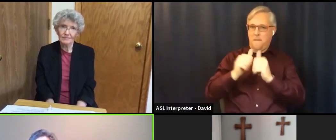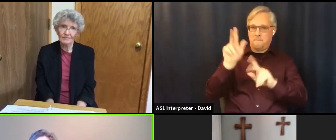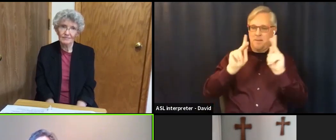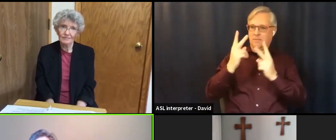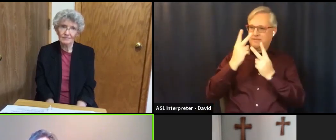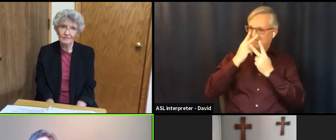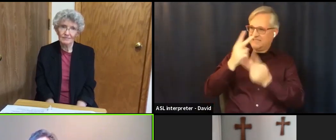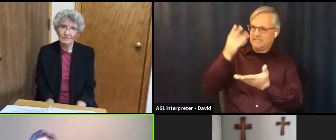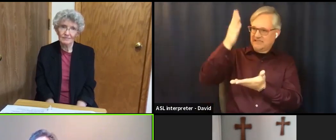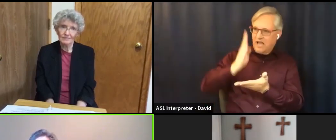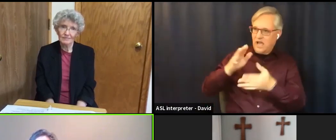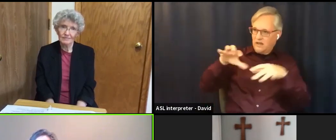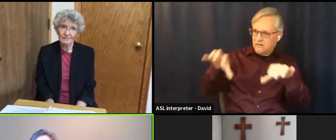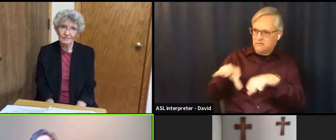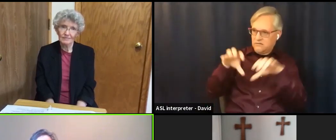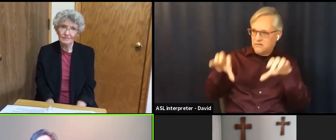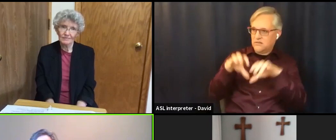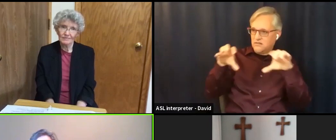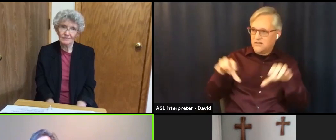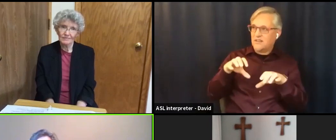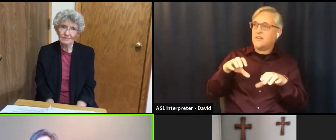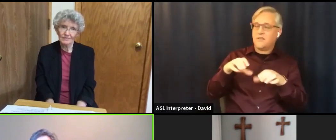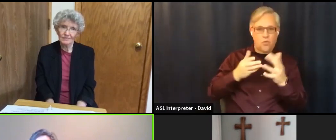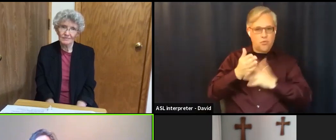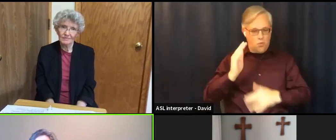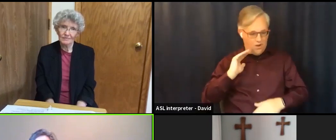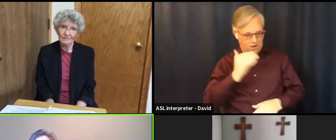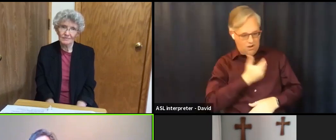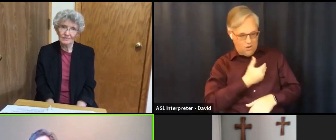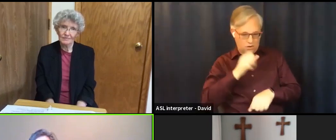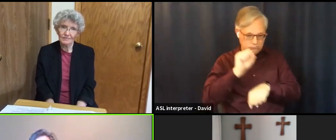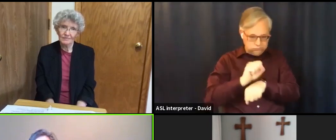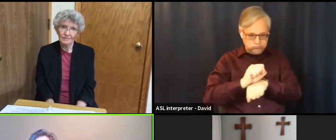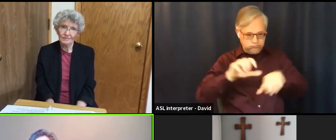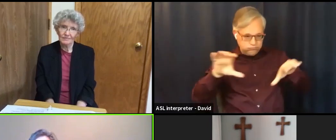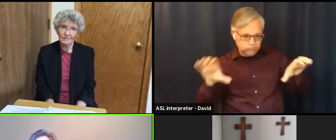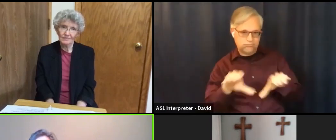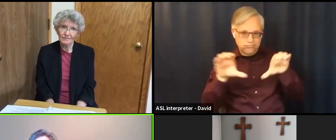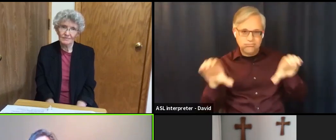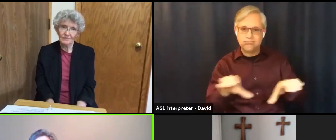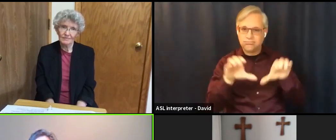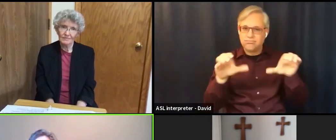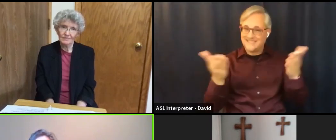present with us and for us in the world.